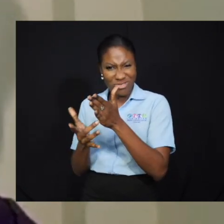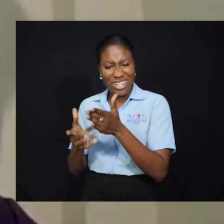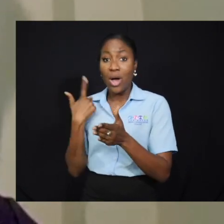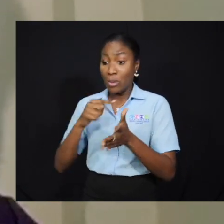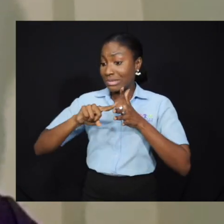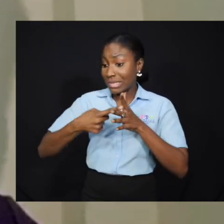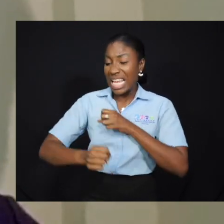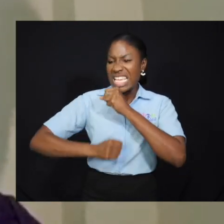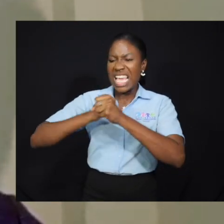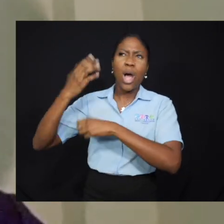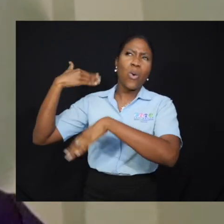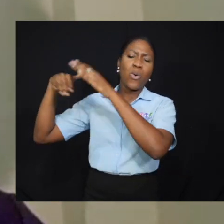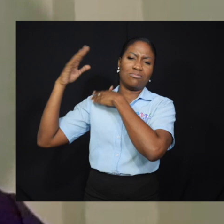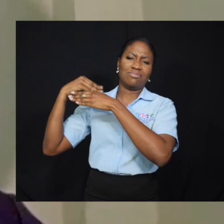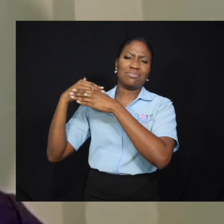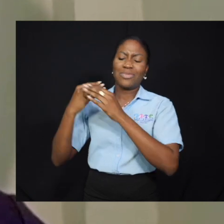well as